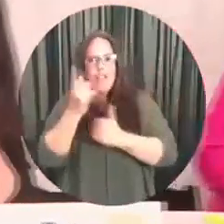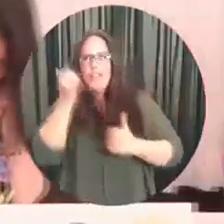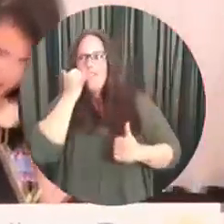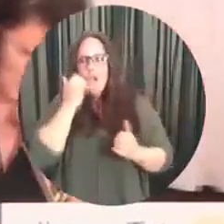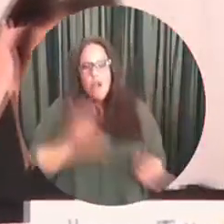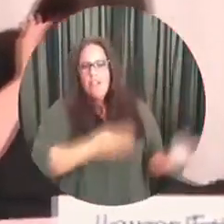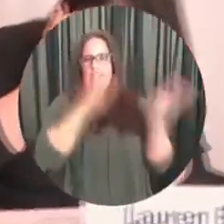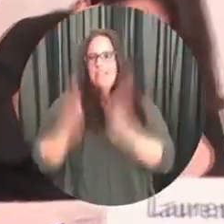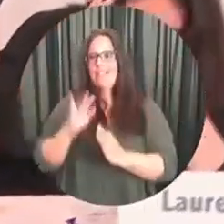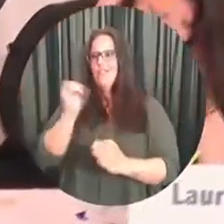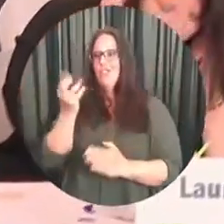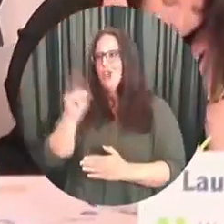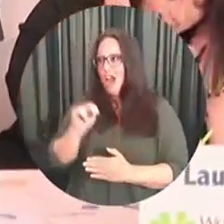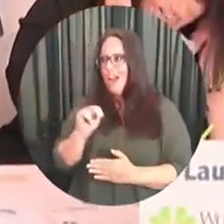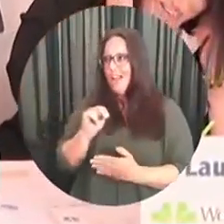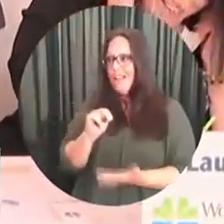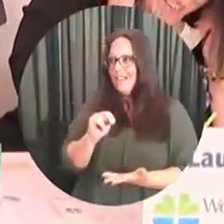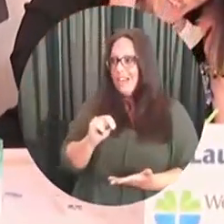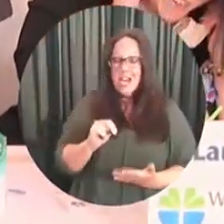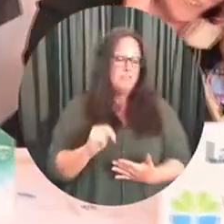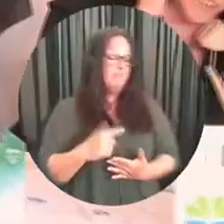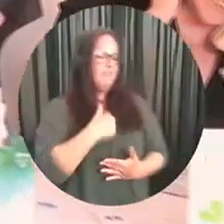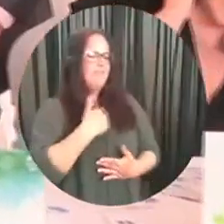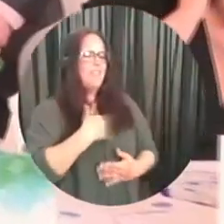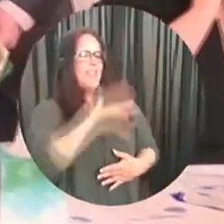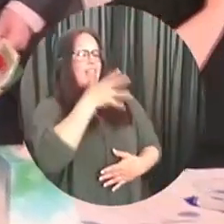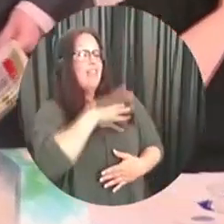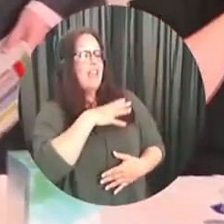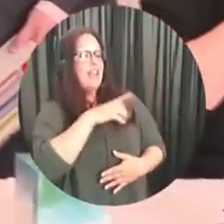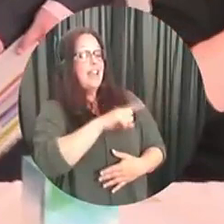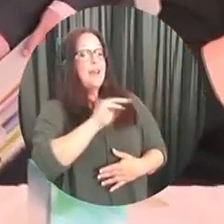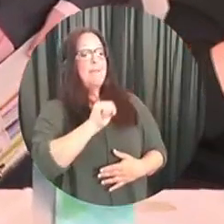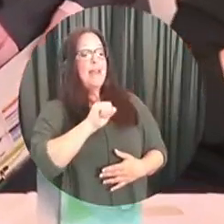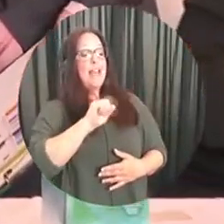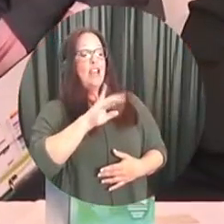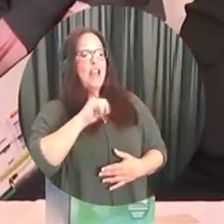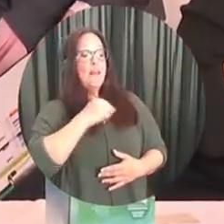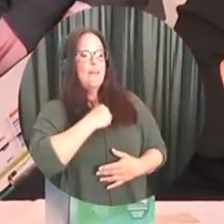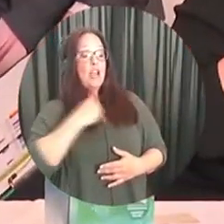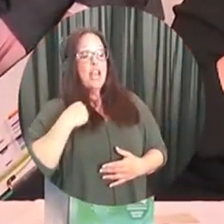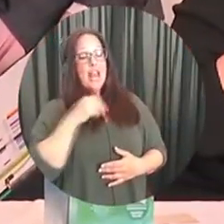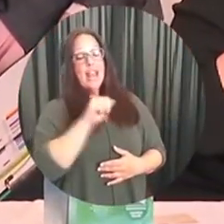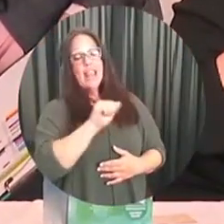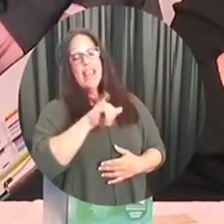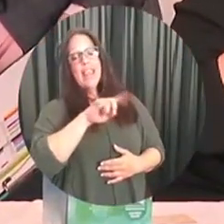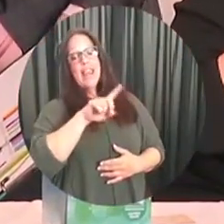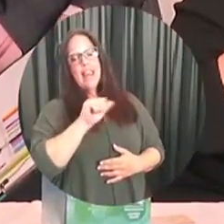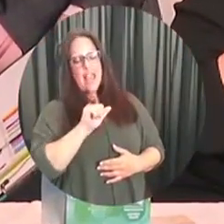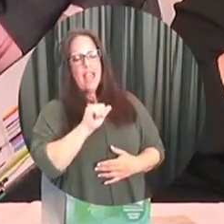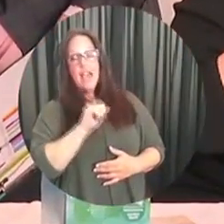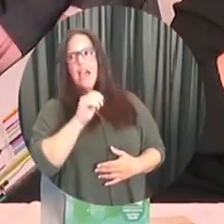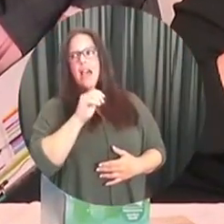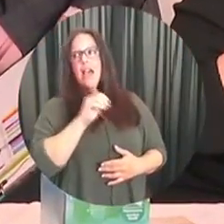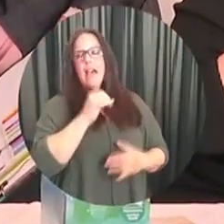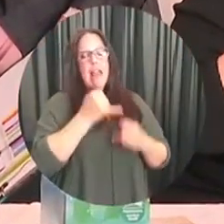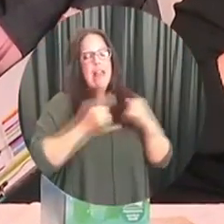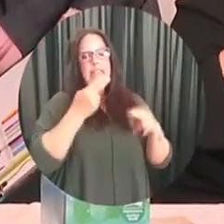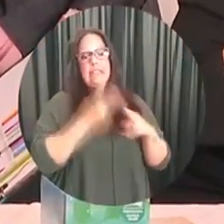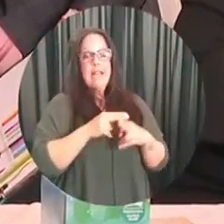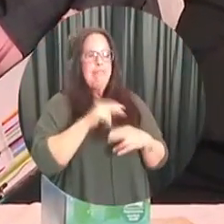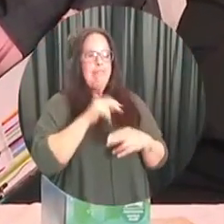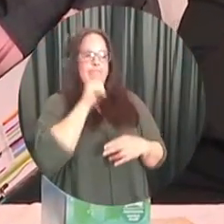you. I have a lady in Marietta, Ohio, Ada Castro Melly, I think,